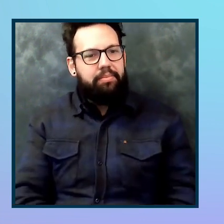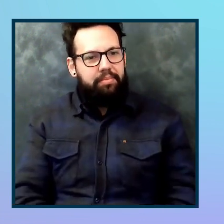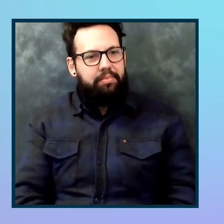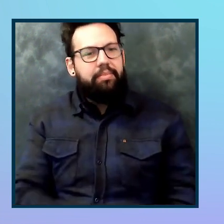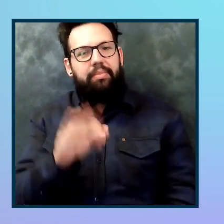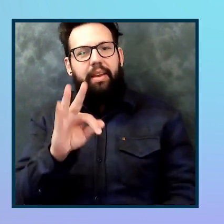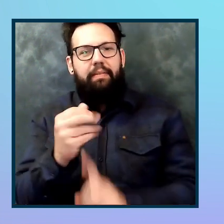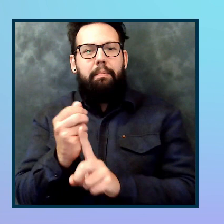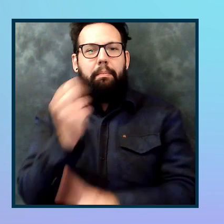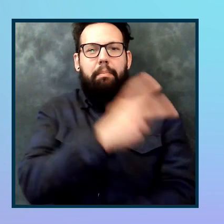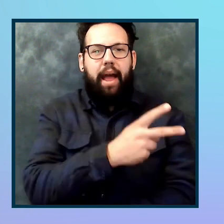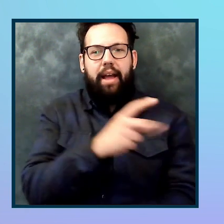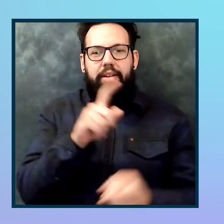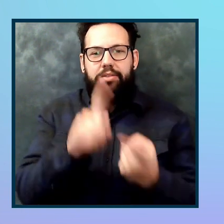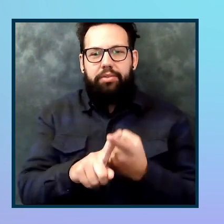to the dialog,